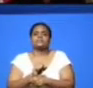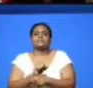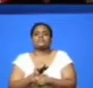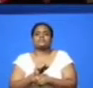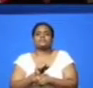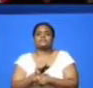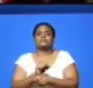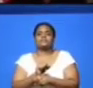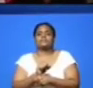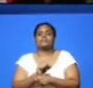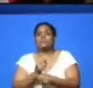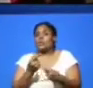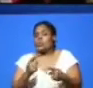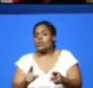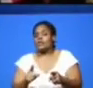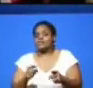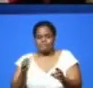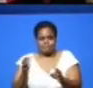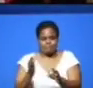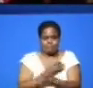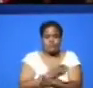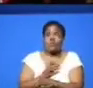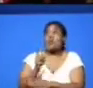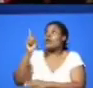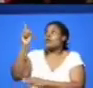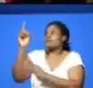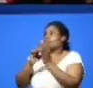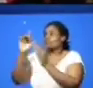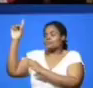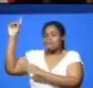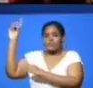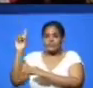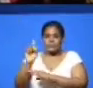just before he comes.